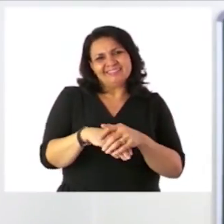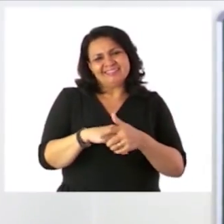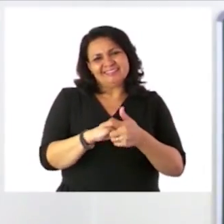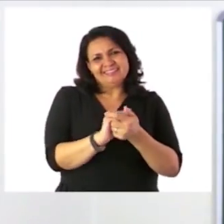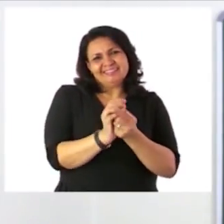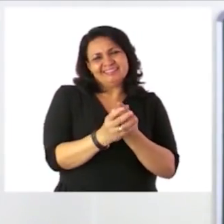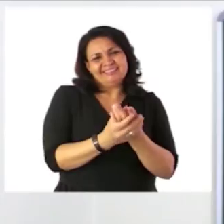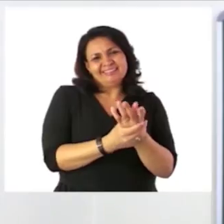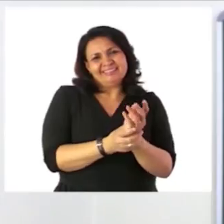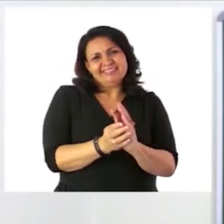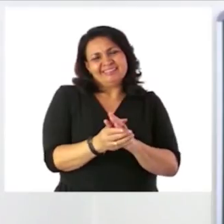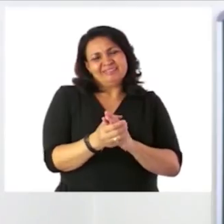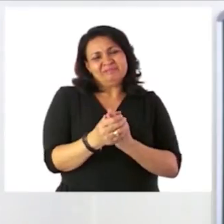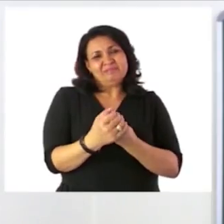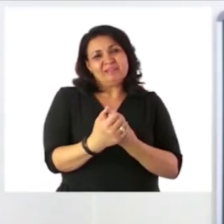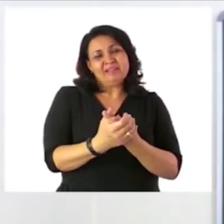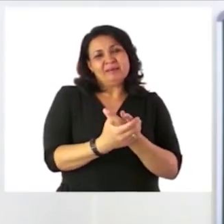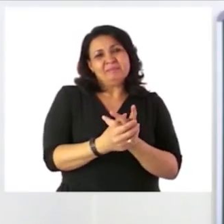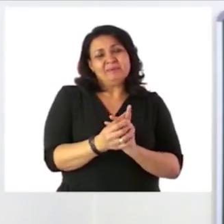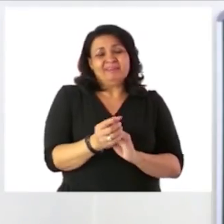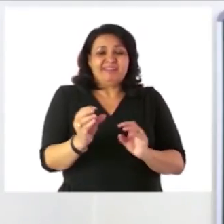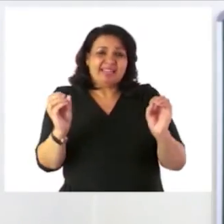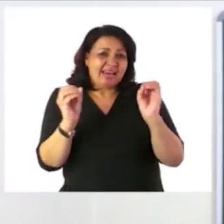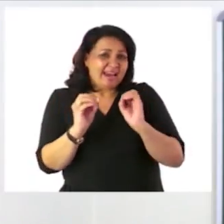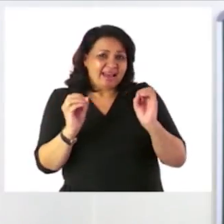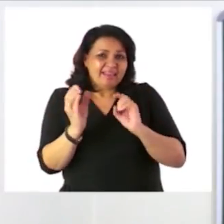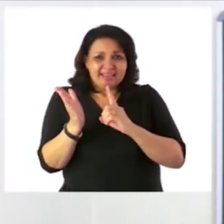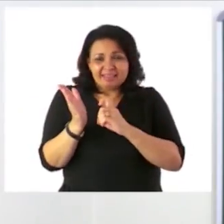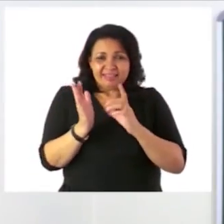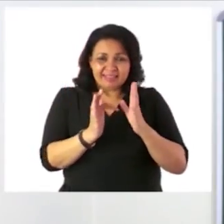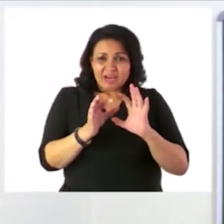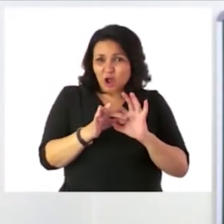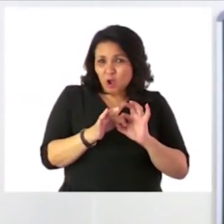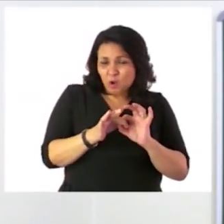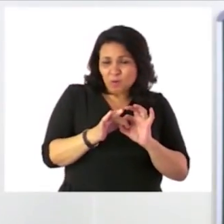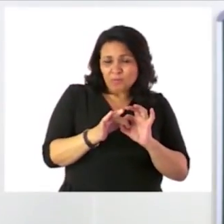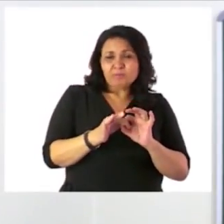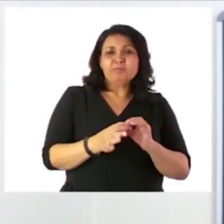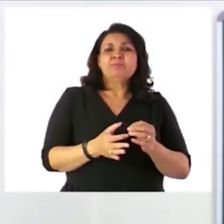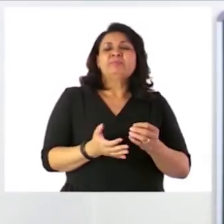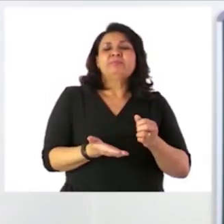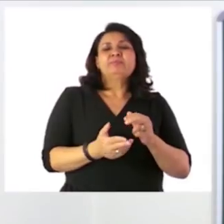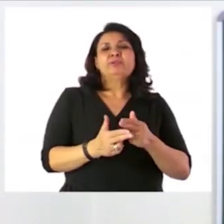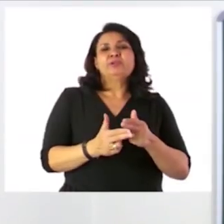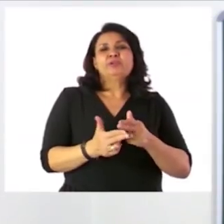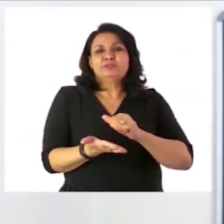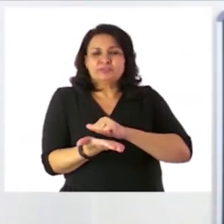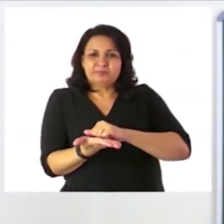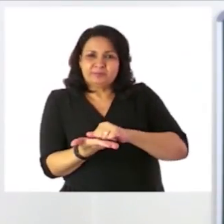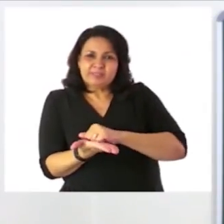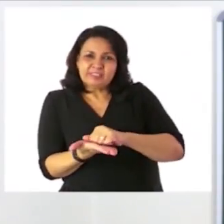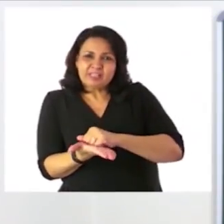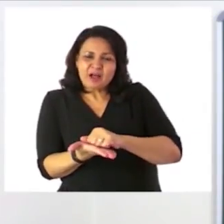all the germs but if you do not have a sanitizer at home go